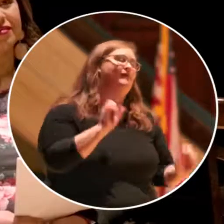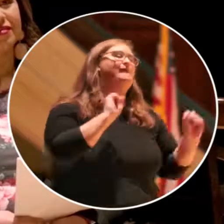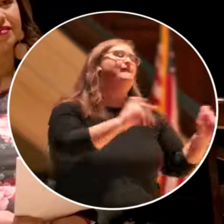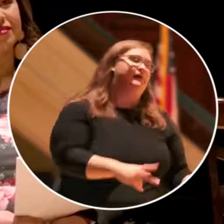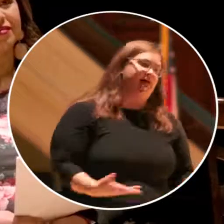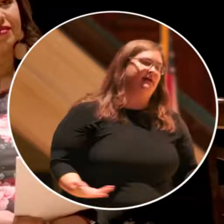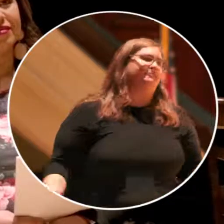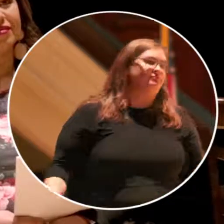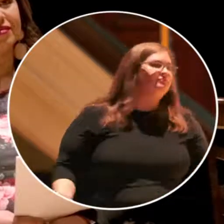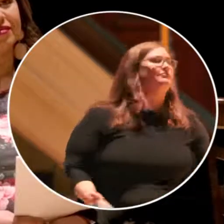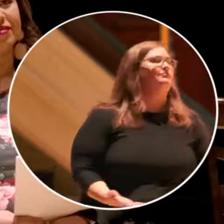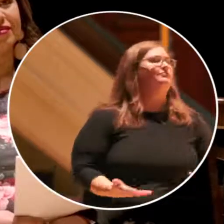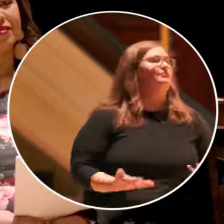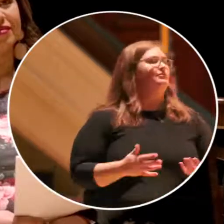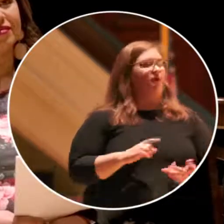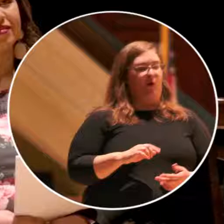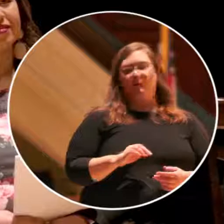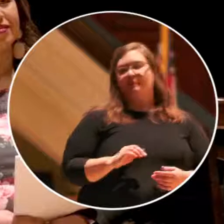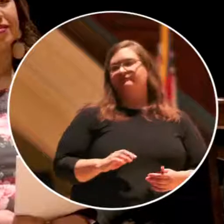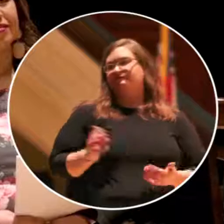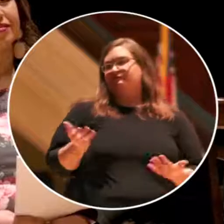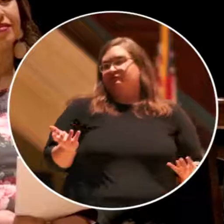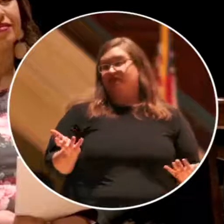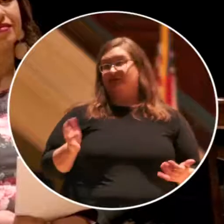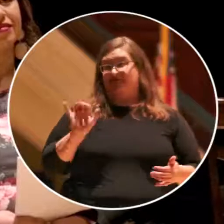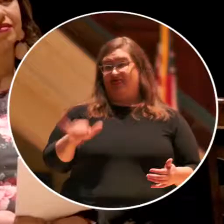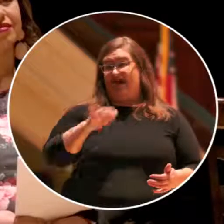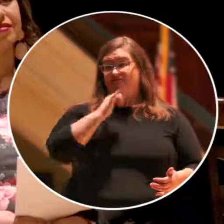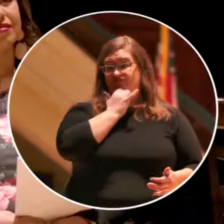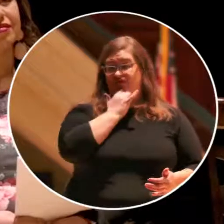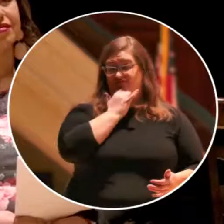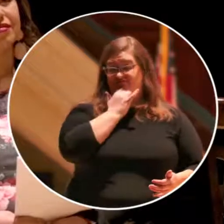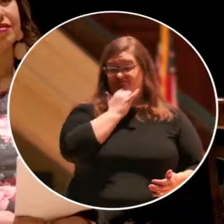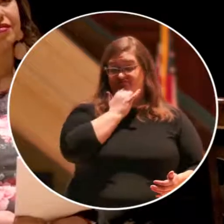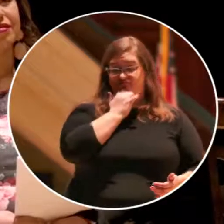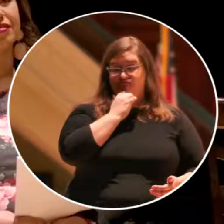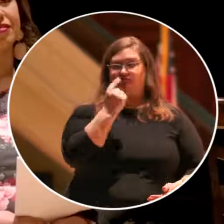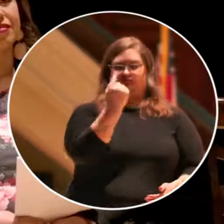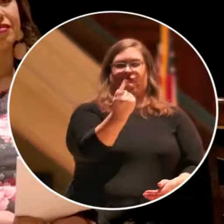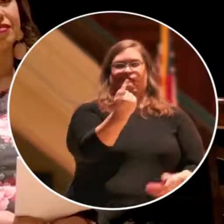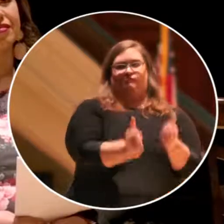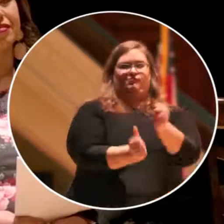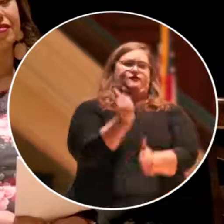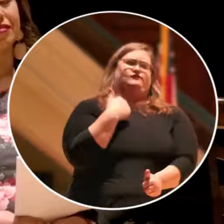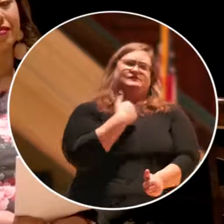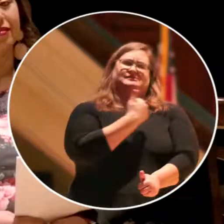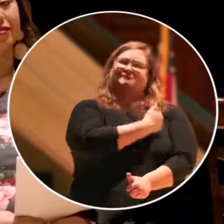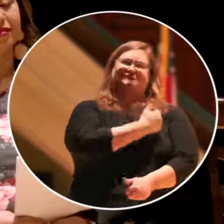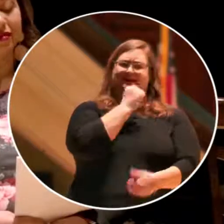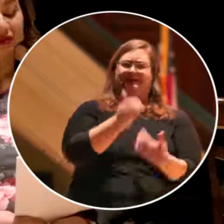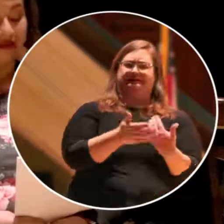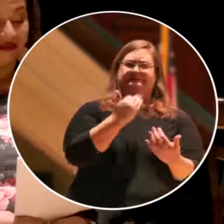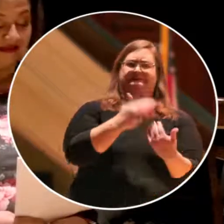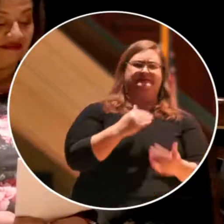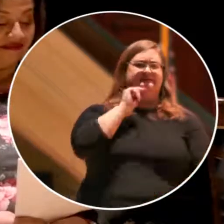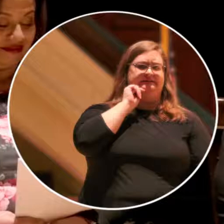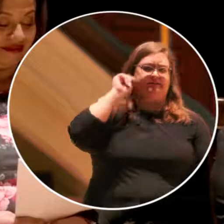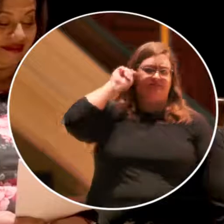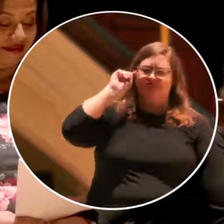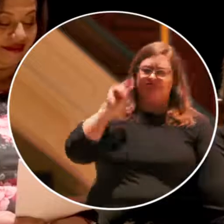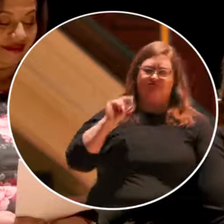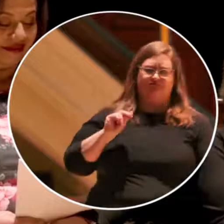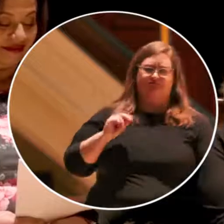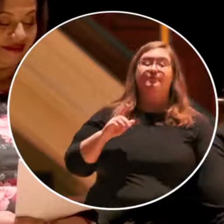in the conversation, and that was wrong. 1, most of us were not easy teenagers, especially those of us with